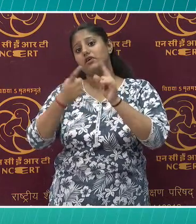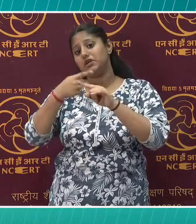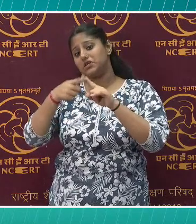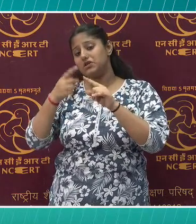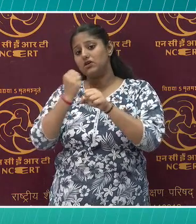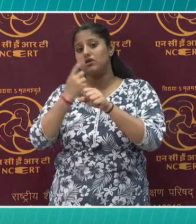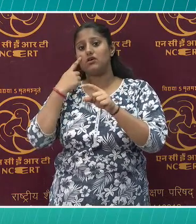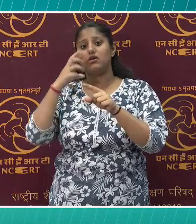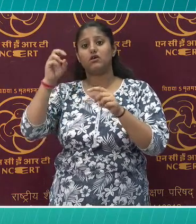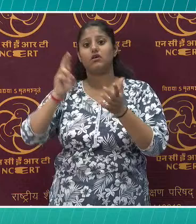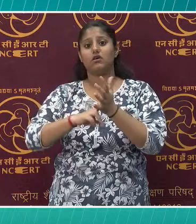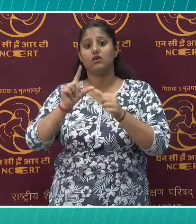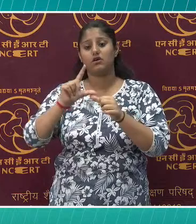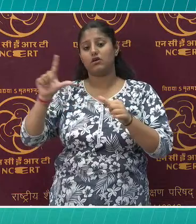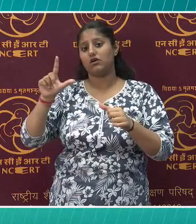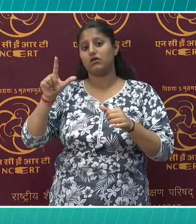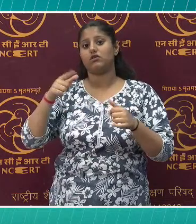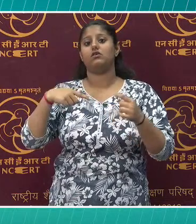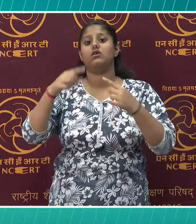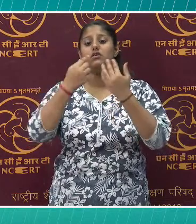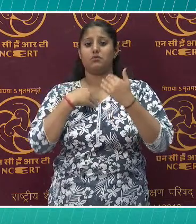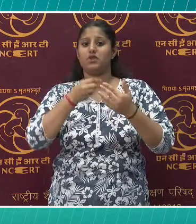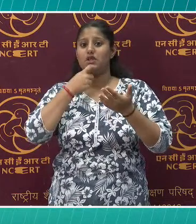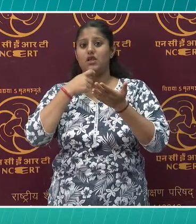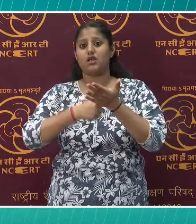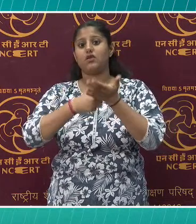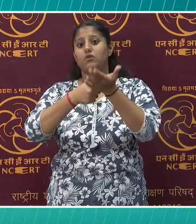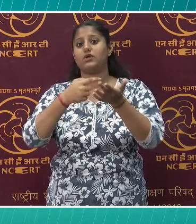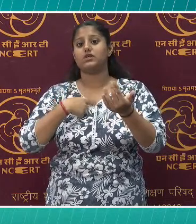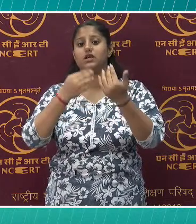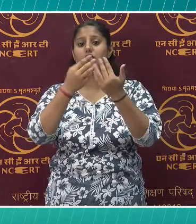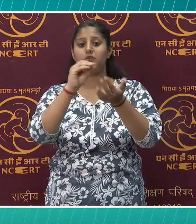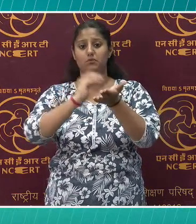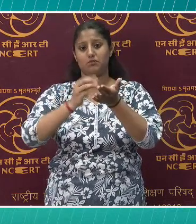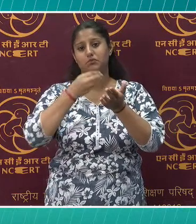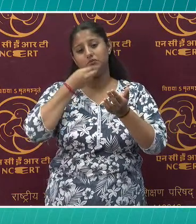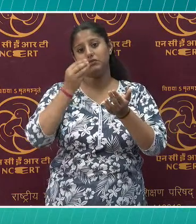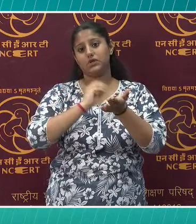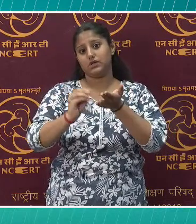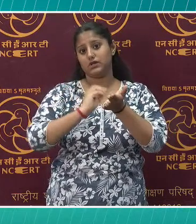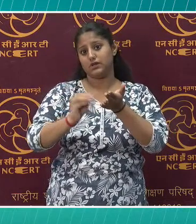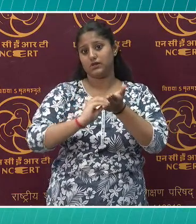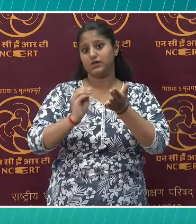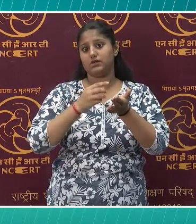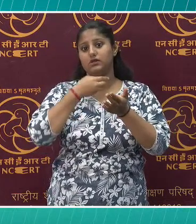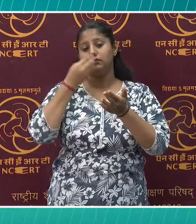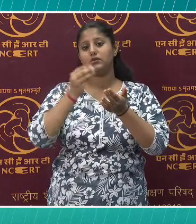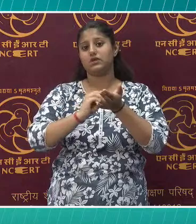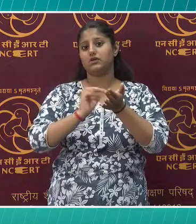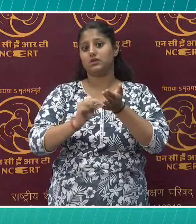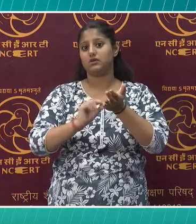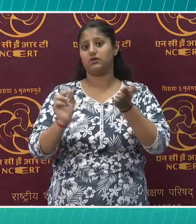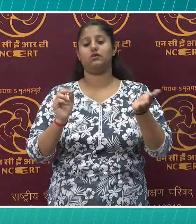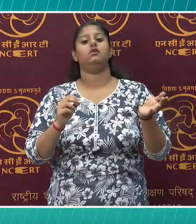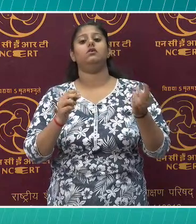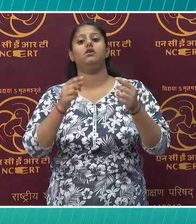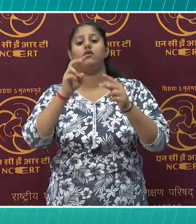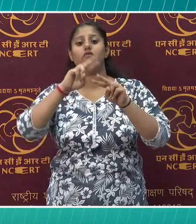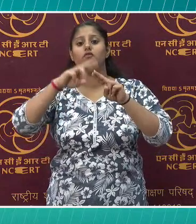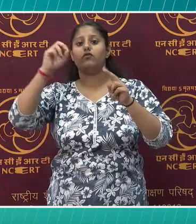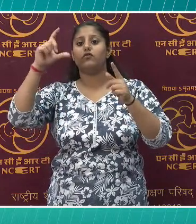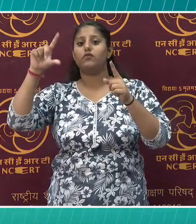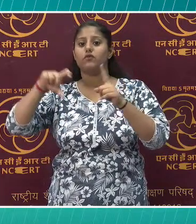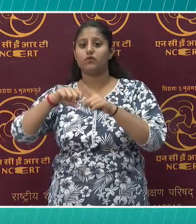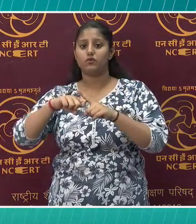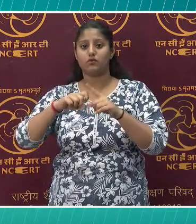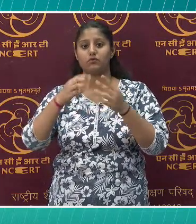earnest request to everybody. Just note the type of words that are there in folk music.